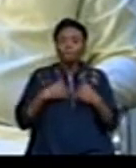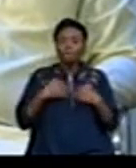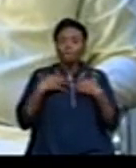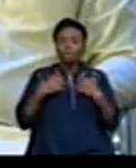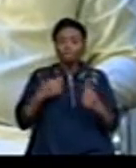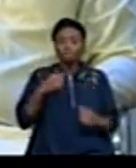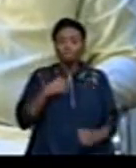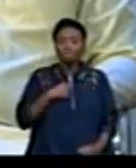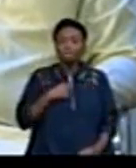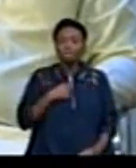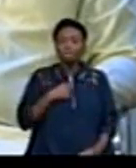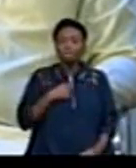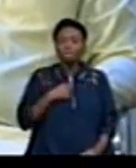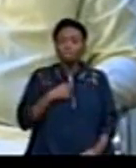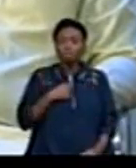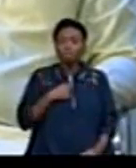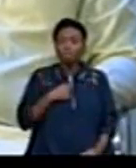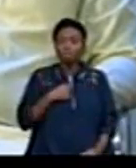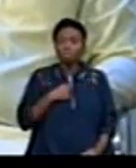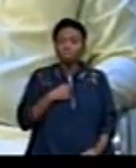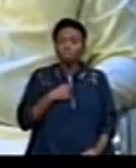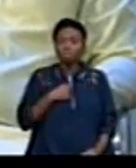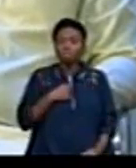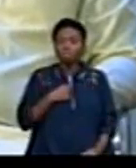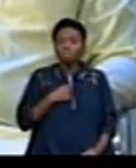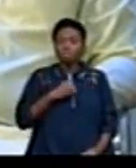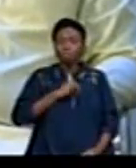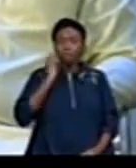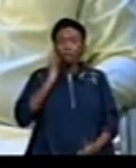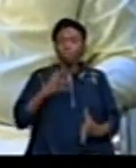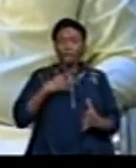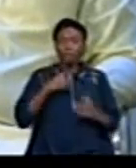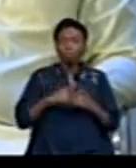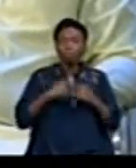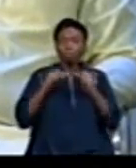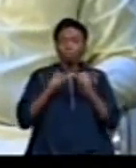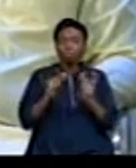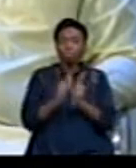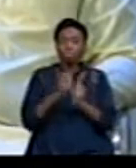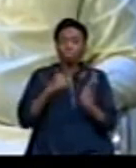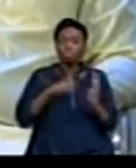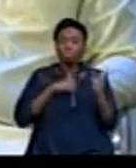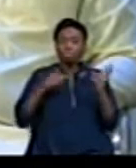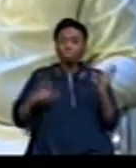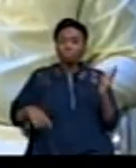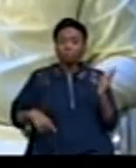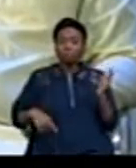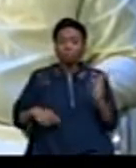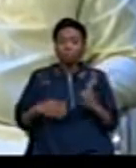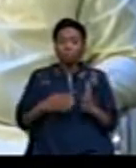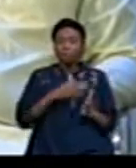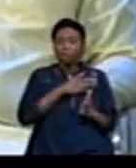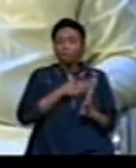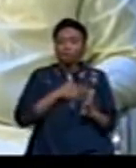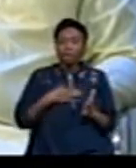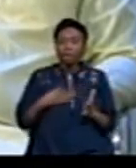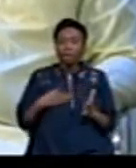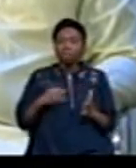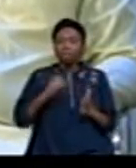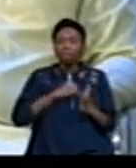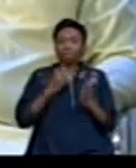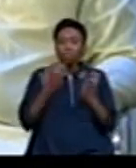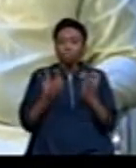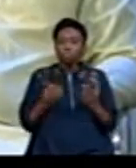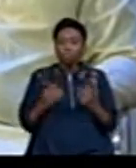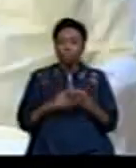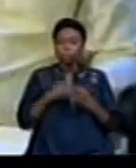again. And my desire is, I would like to continue with my education, and I desire to be